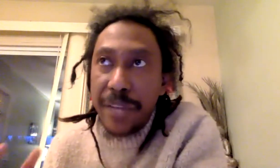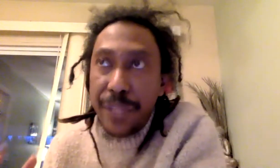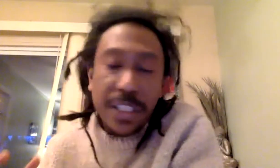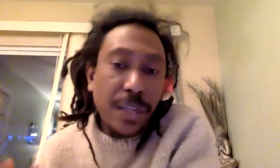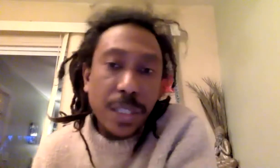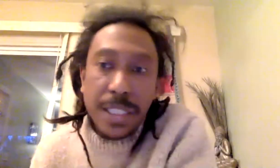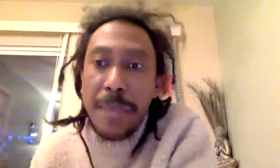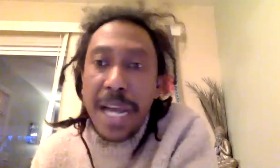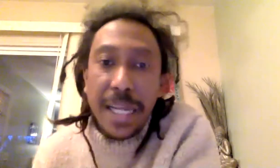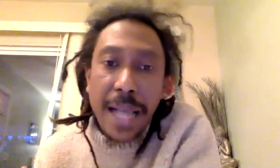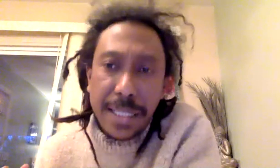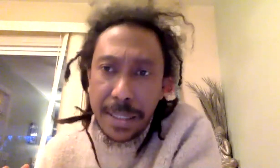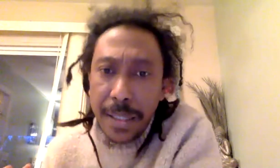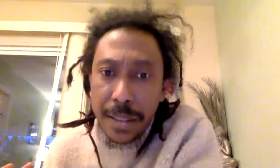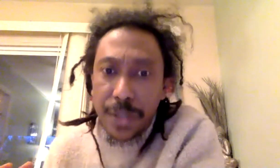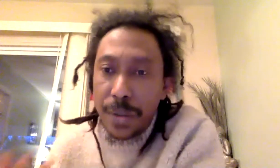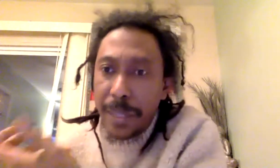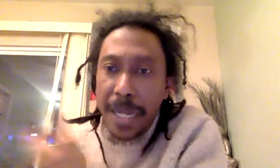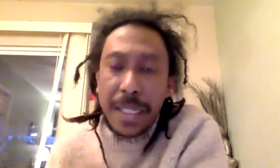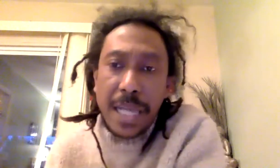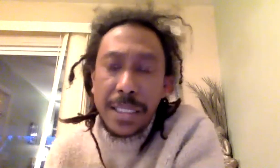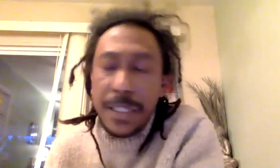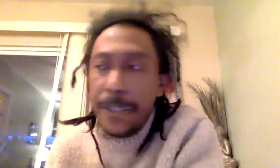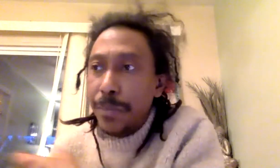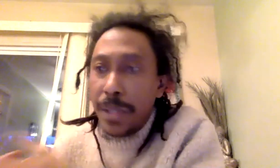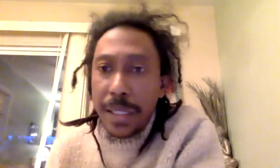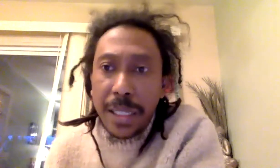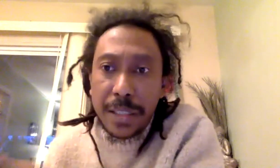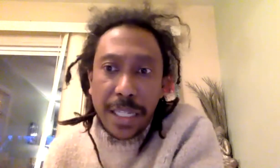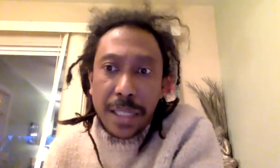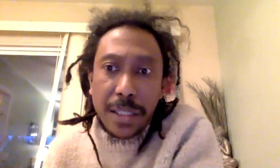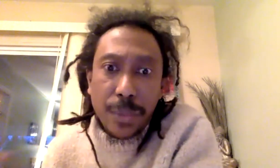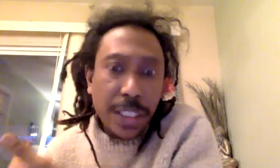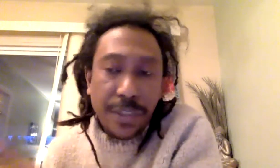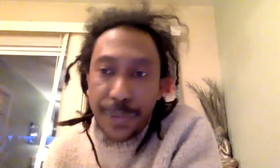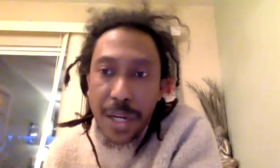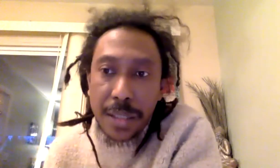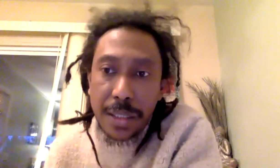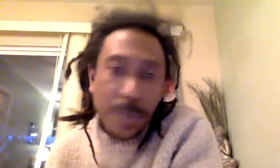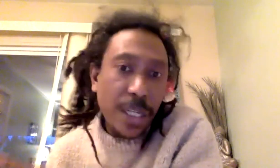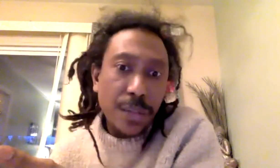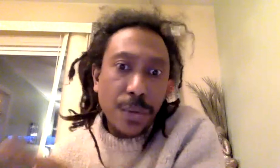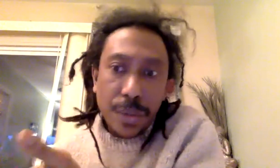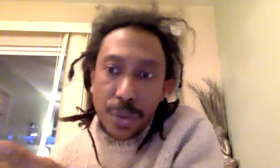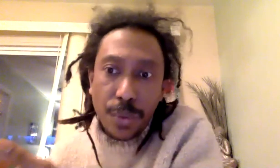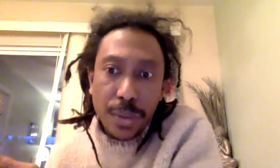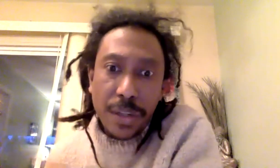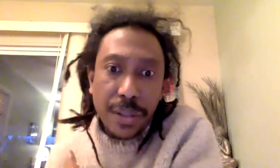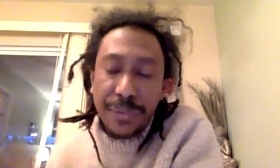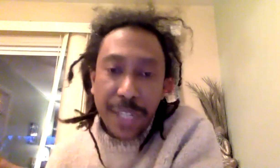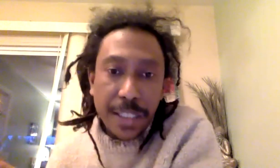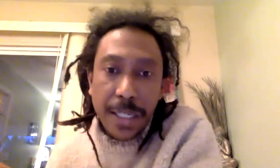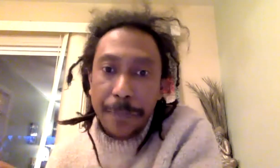my first language is Malagasy. So the Malagasy, and then second language is French. And when you go to school, you